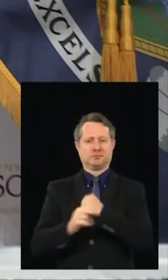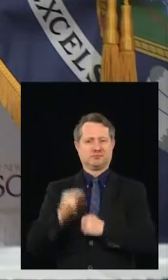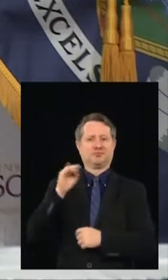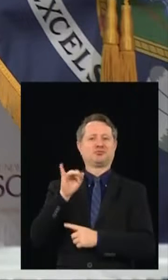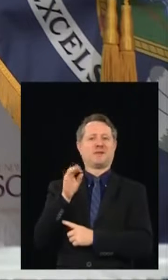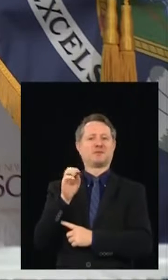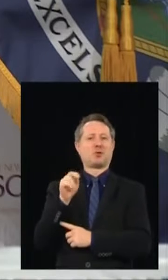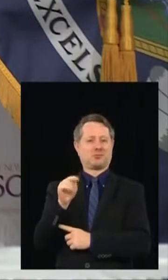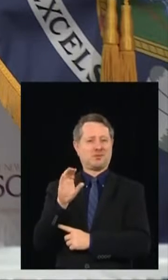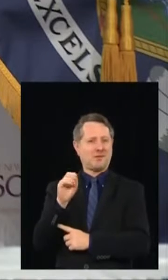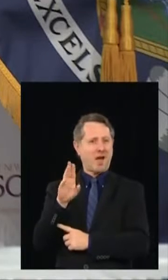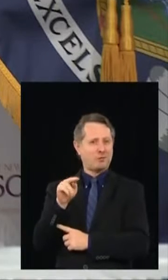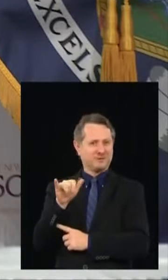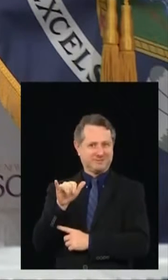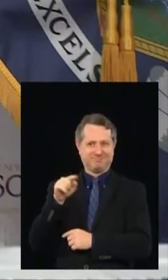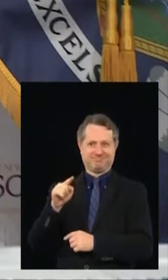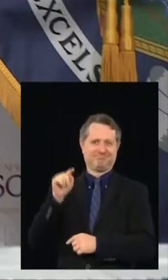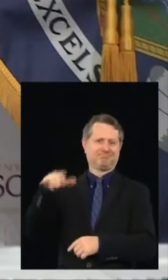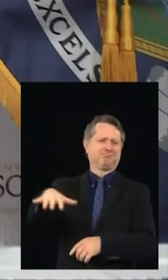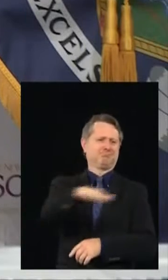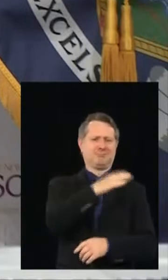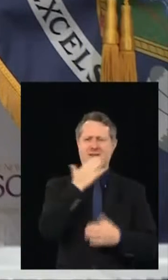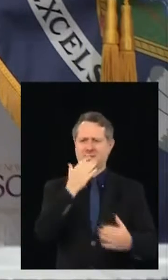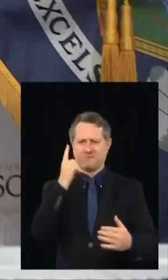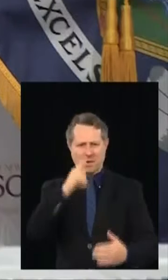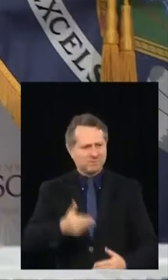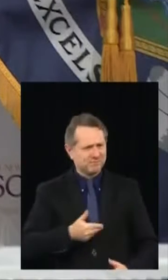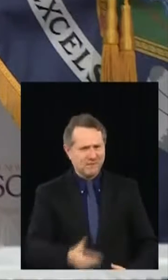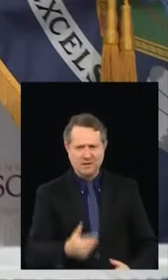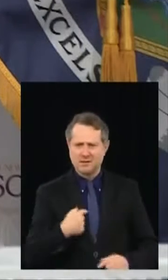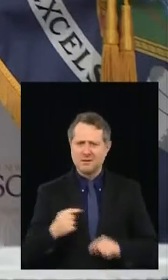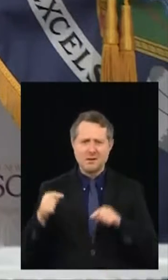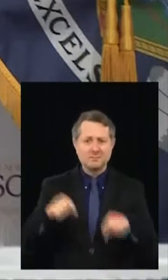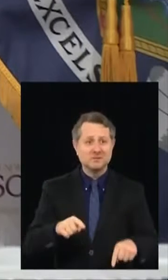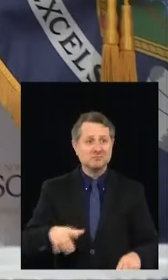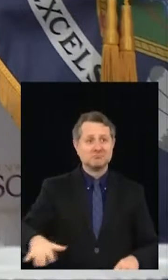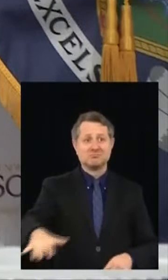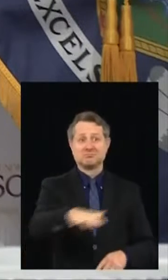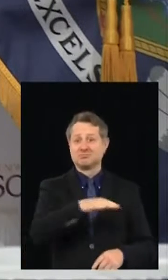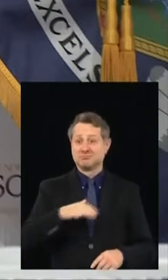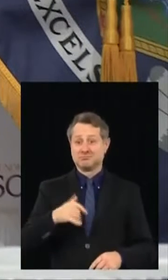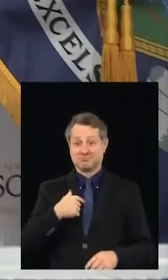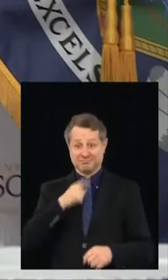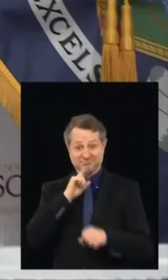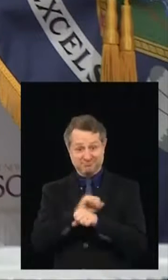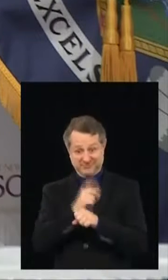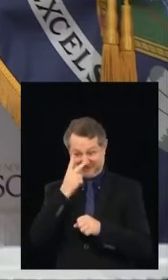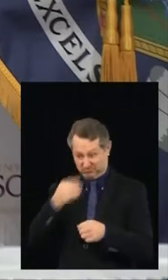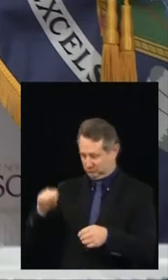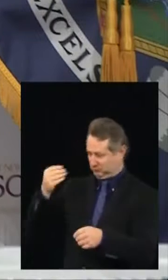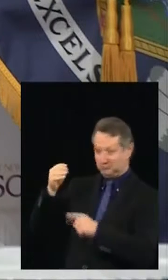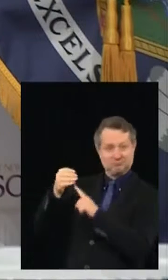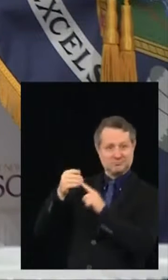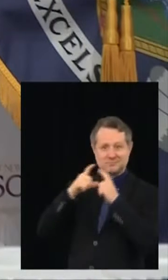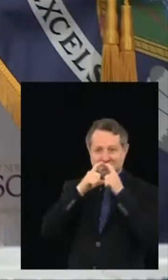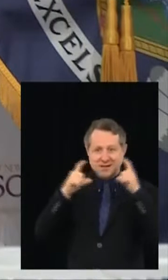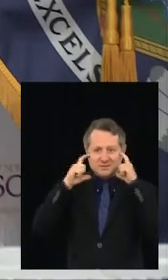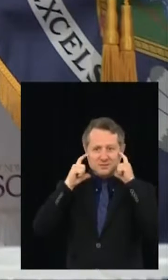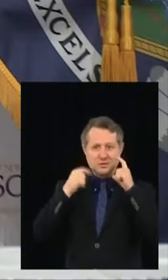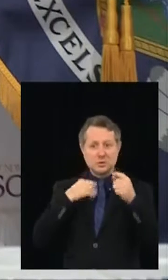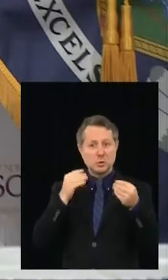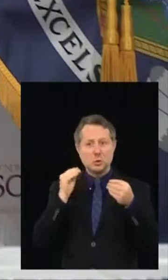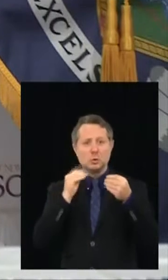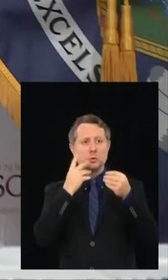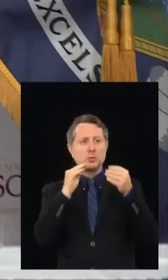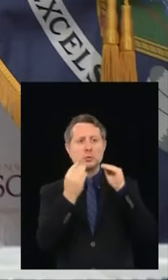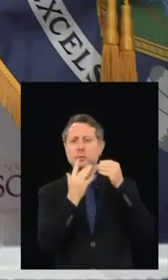us and the hospitality today. I wear a mask. Apparently, it doesn't say anything. You don't see any words on